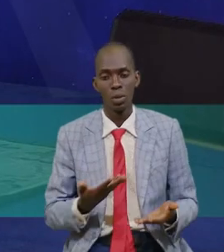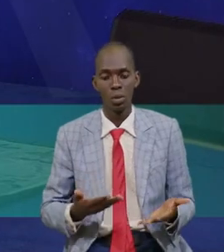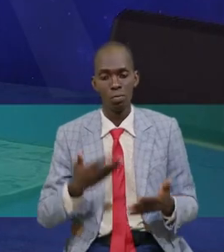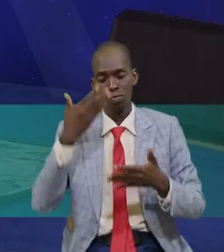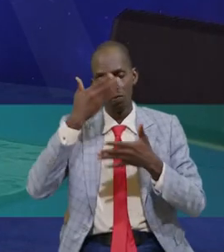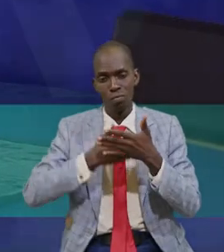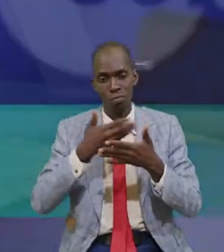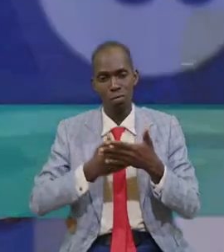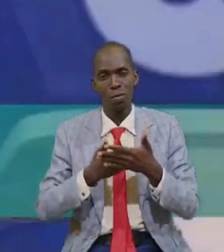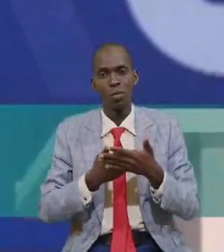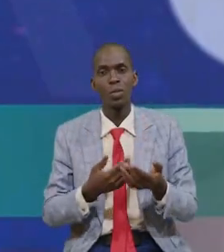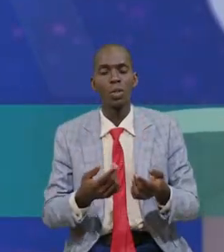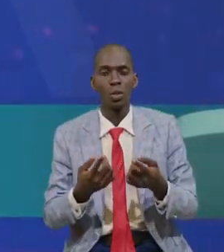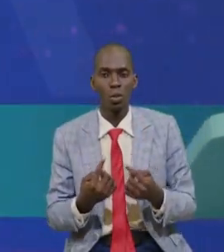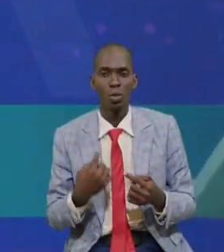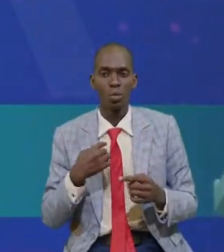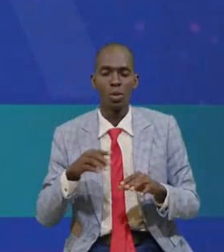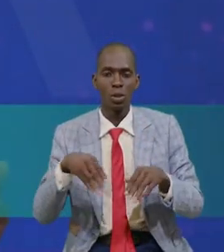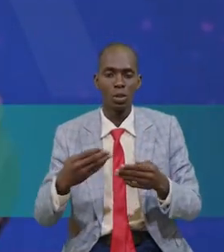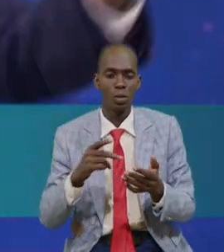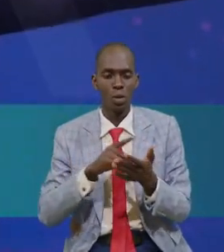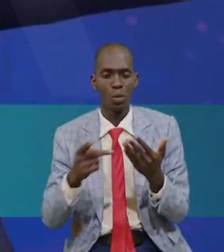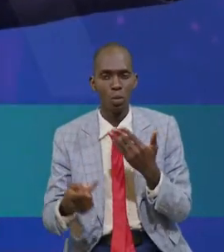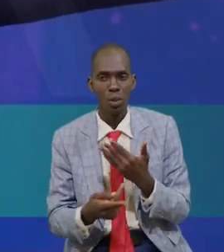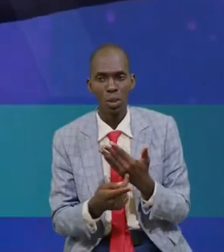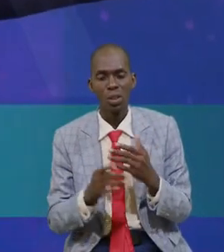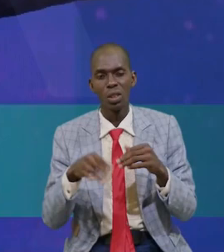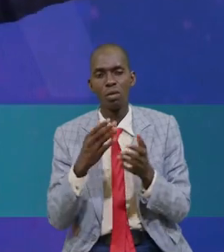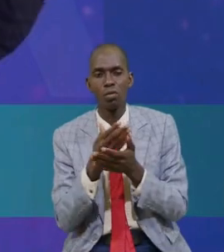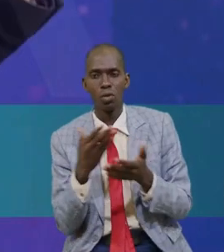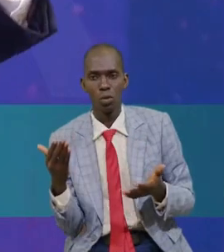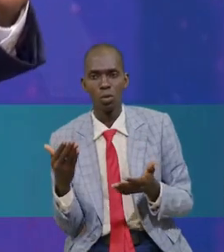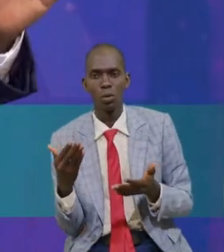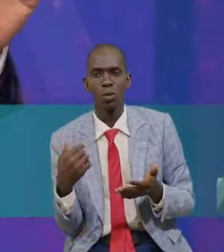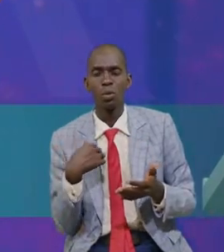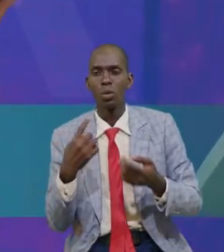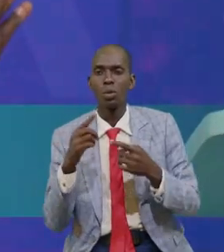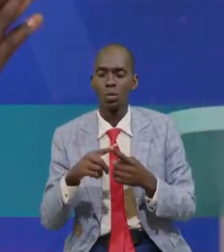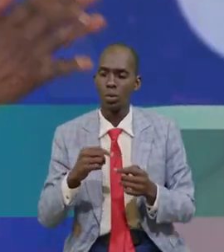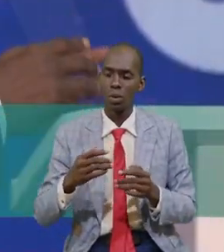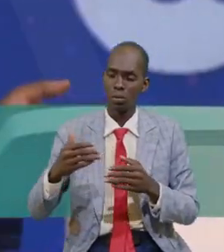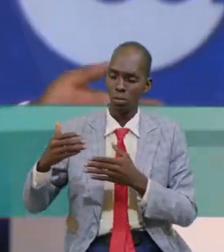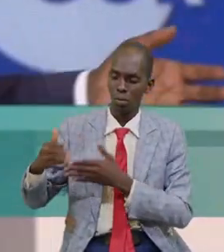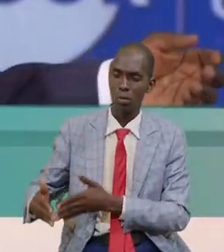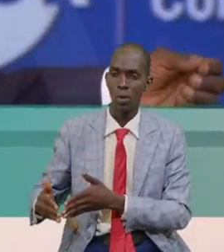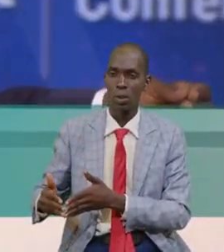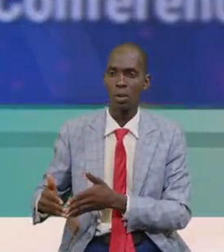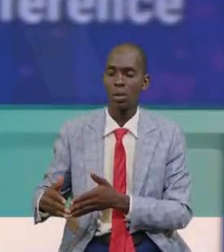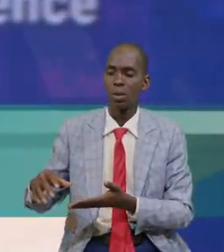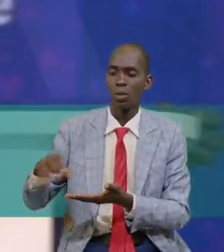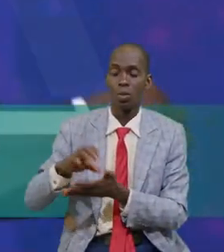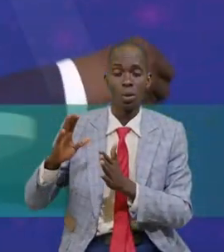we give the program. He gave some. We come to the side here, a choir there, and